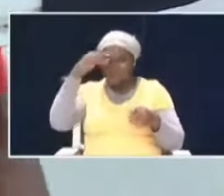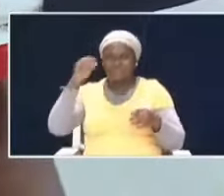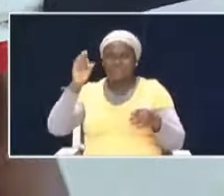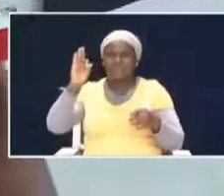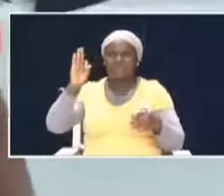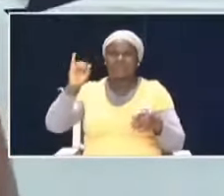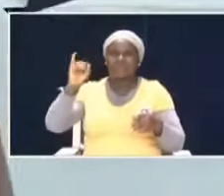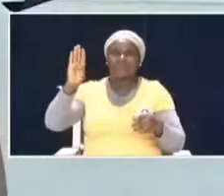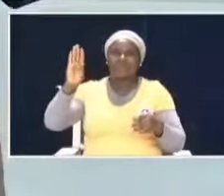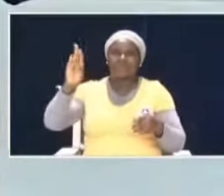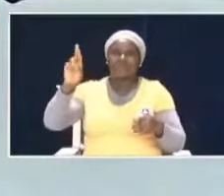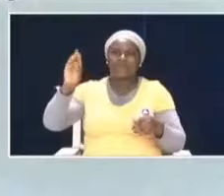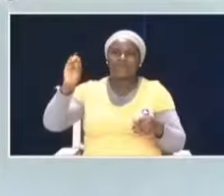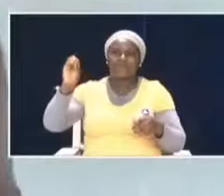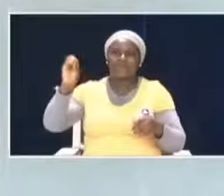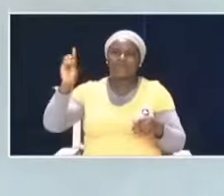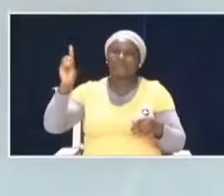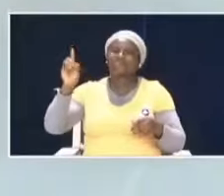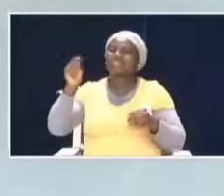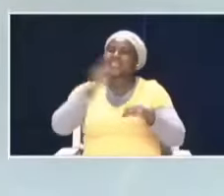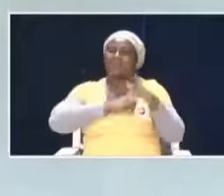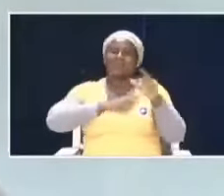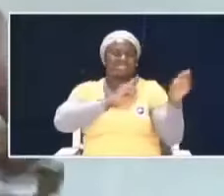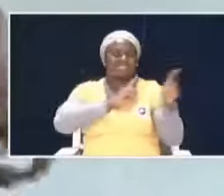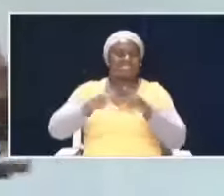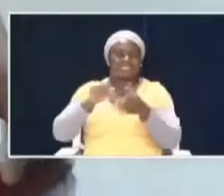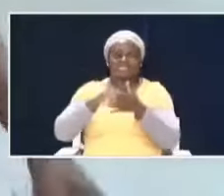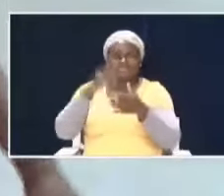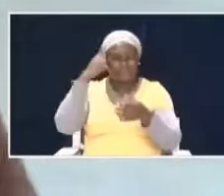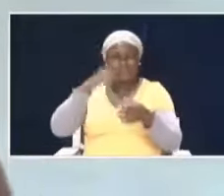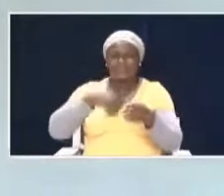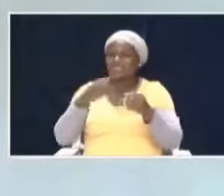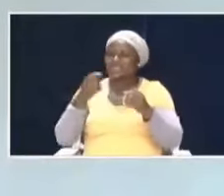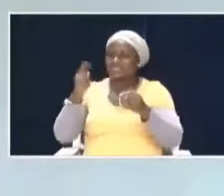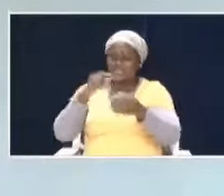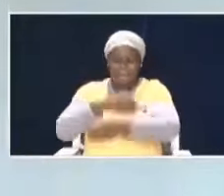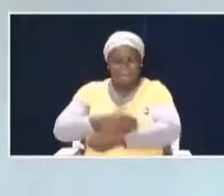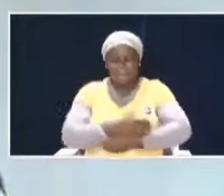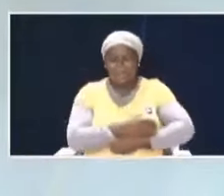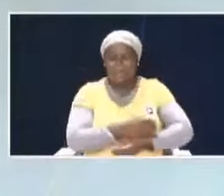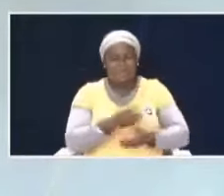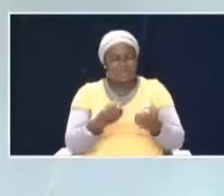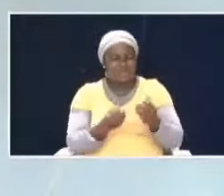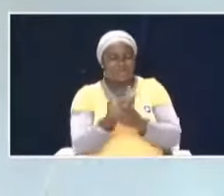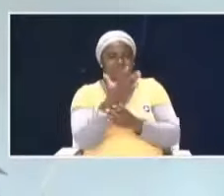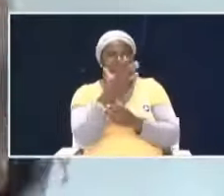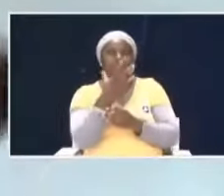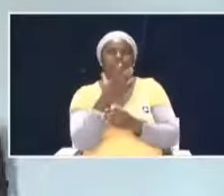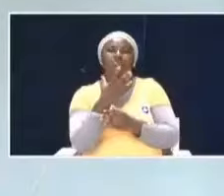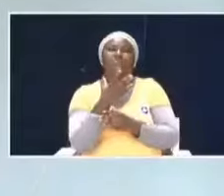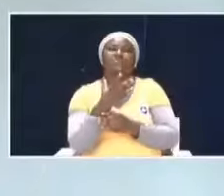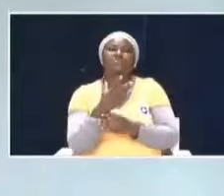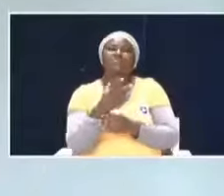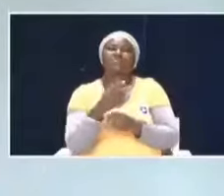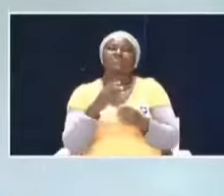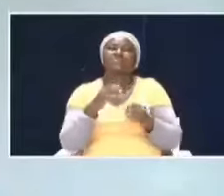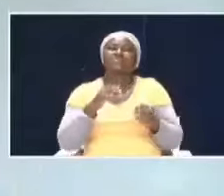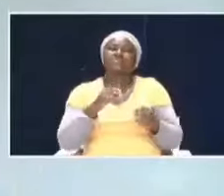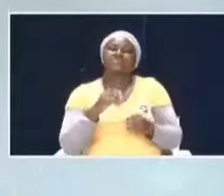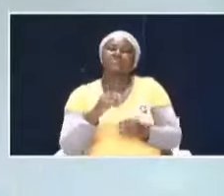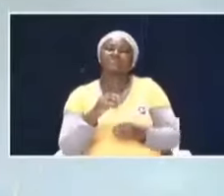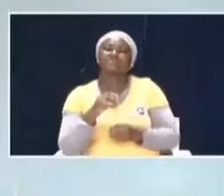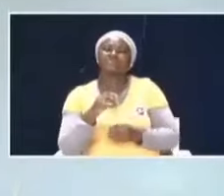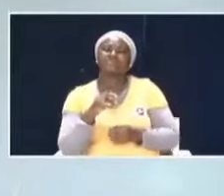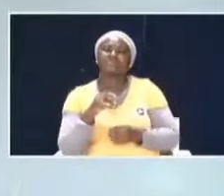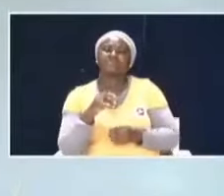But the Lord did it for me. The baby grew, the fibroid melted with Holy Ghost and ketchup, and I gave birth to my